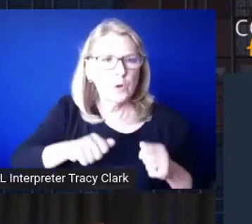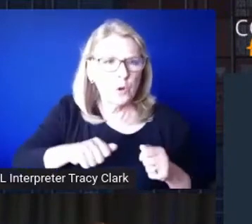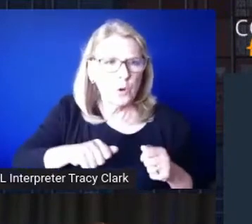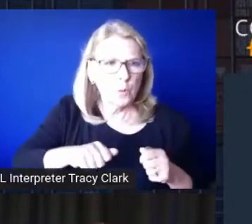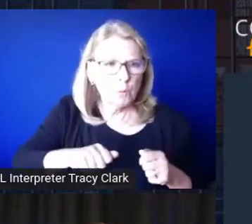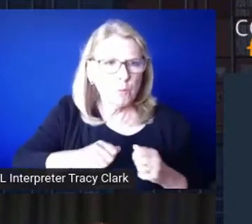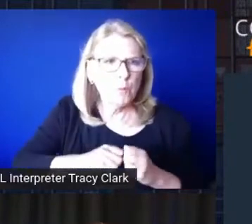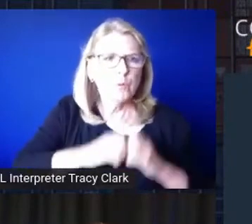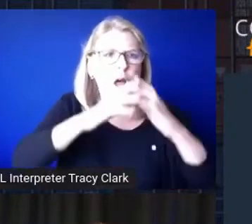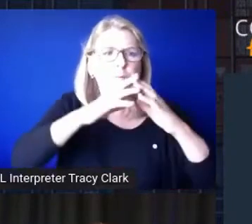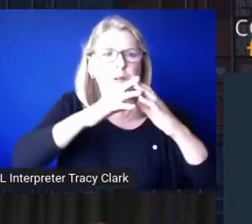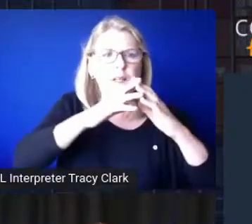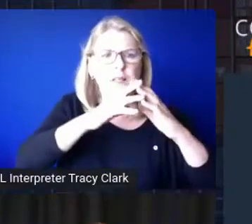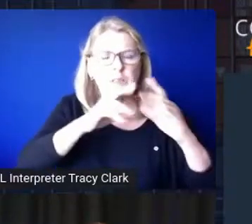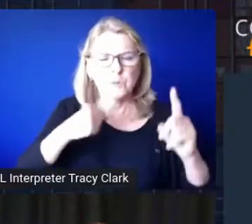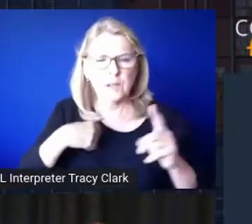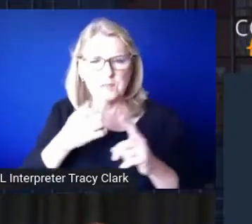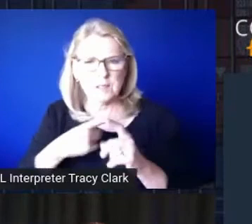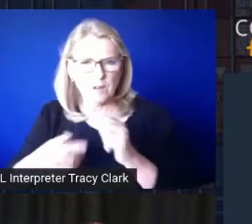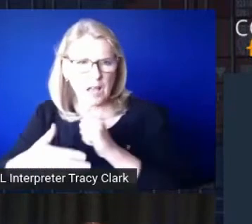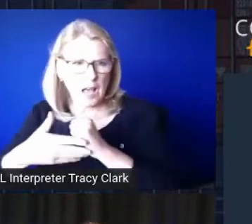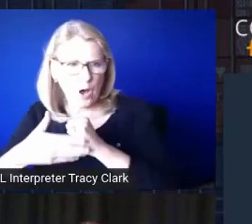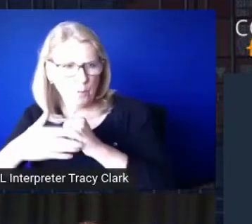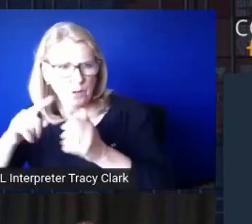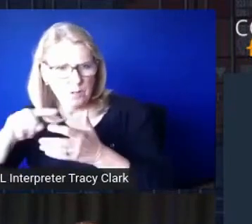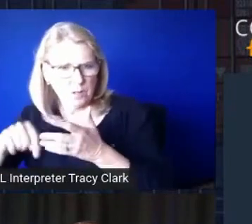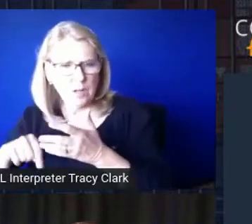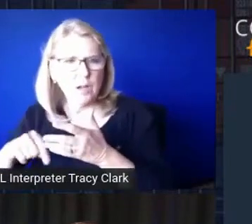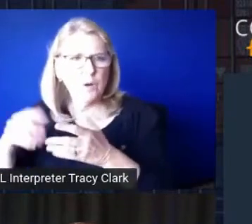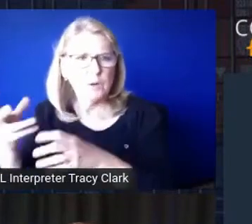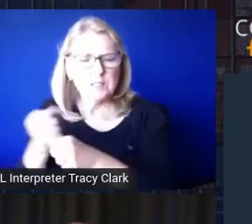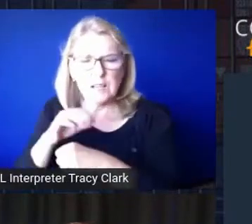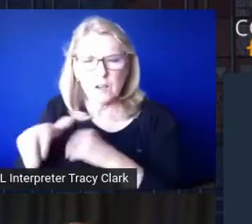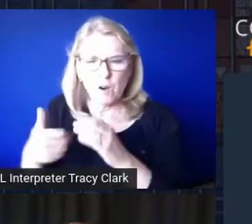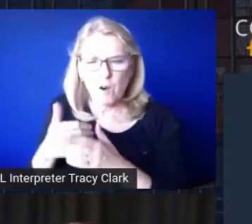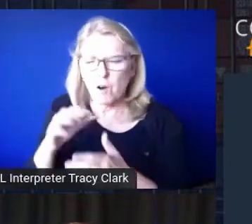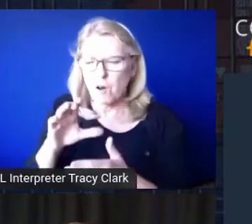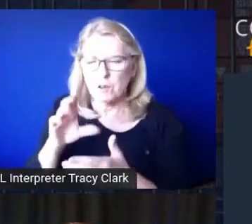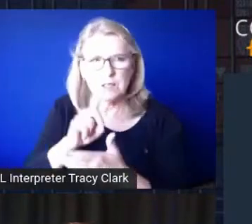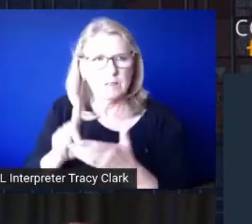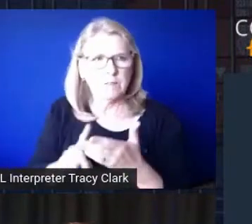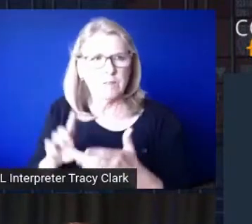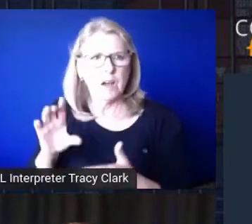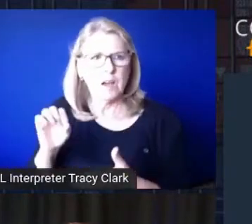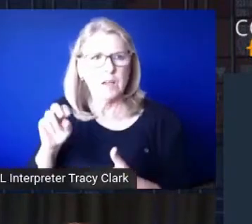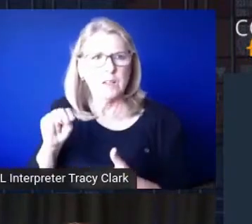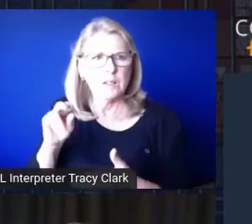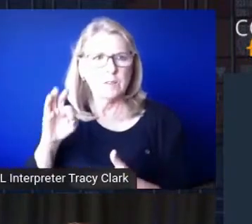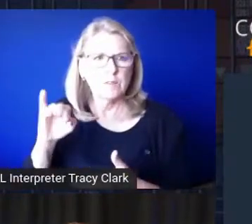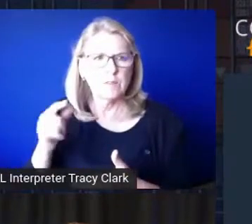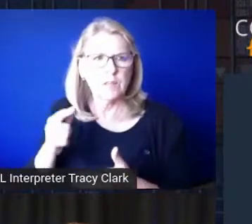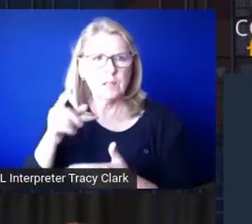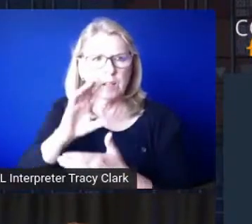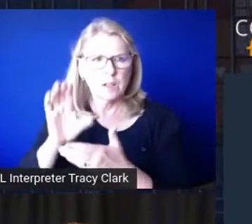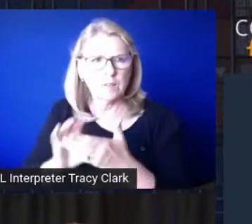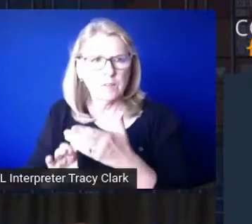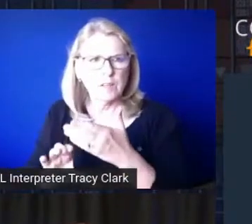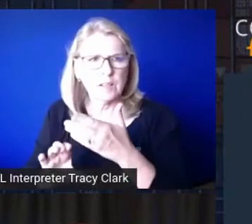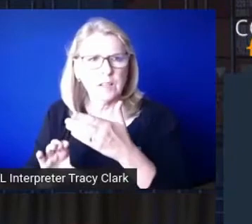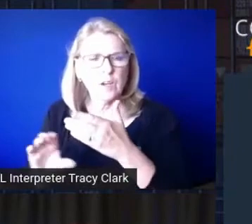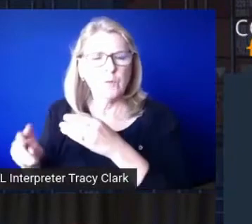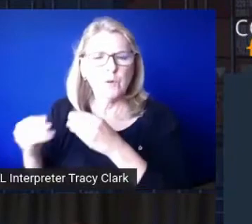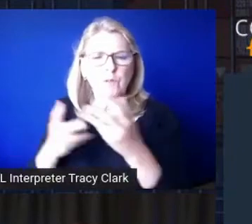through and will take all the configuration that has been provided through the API to basically build